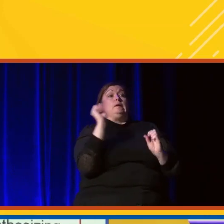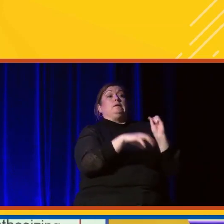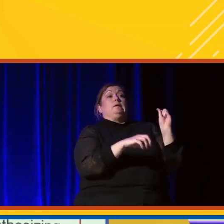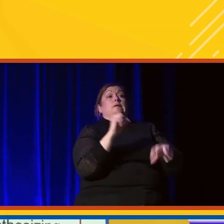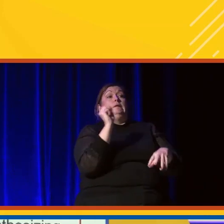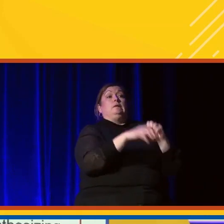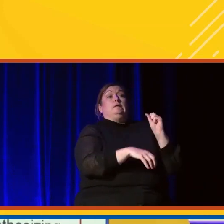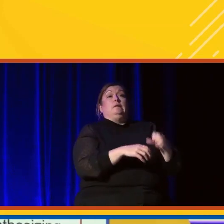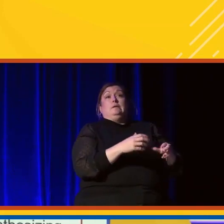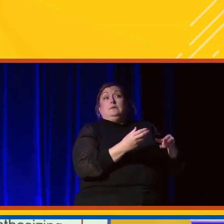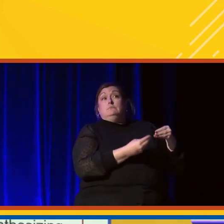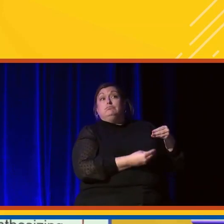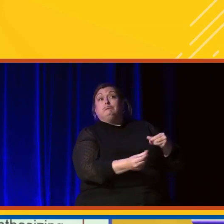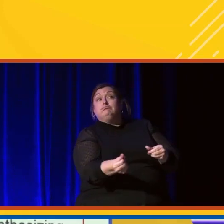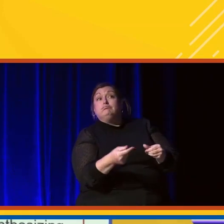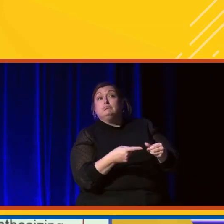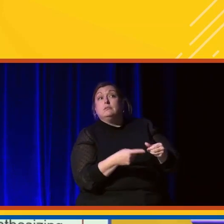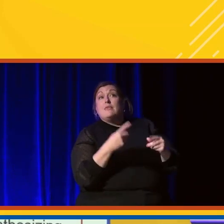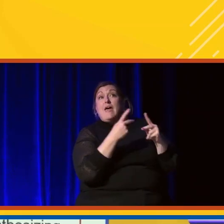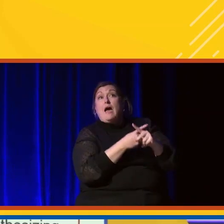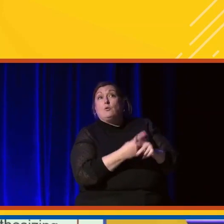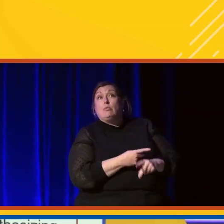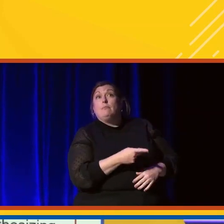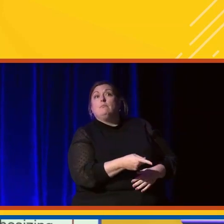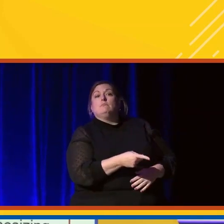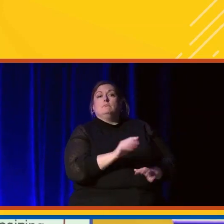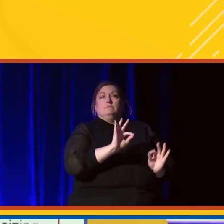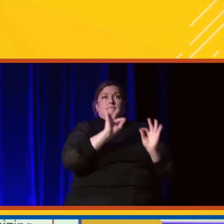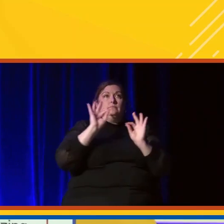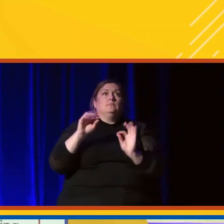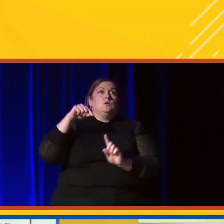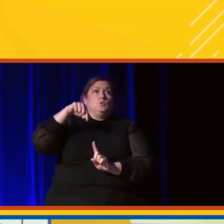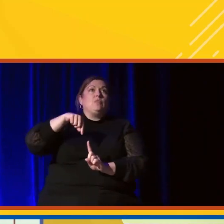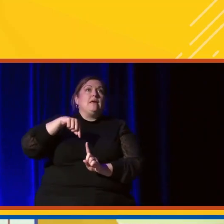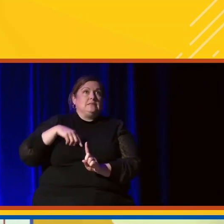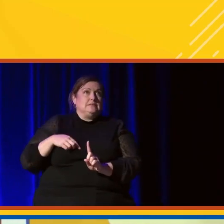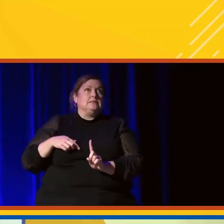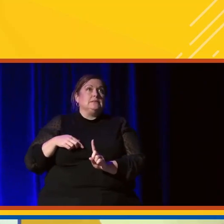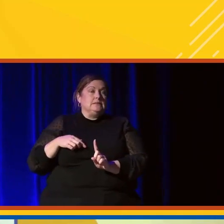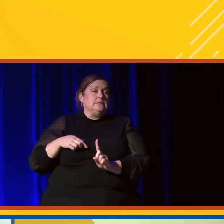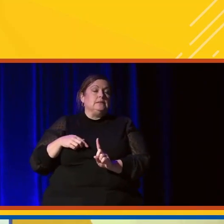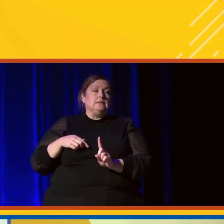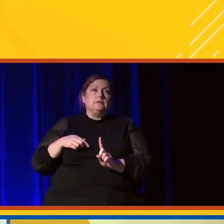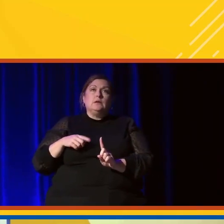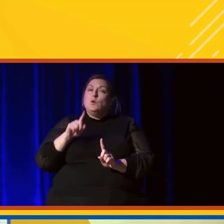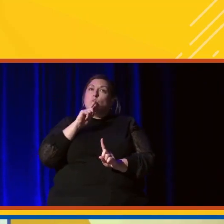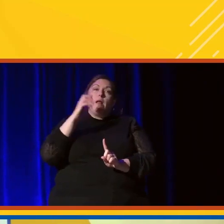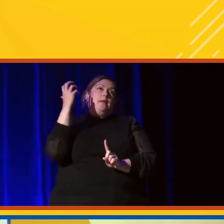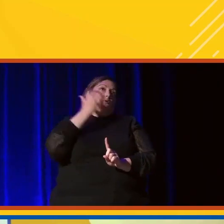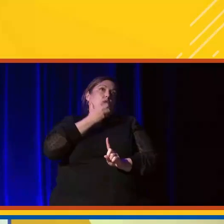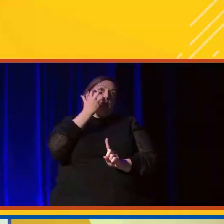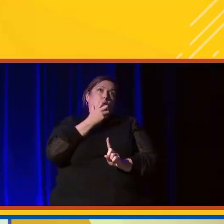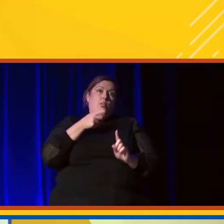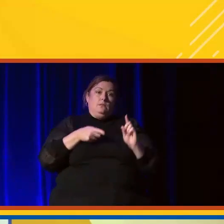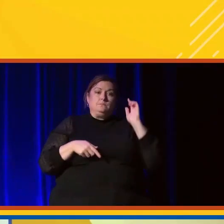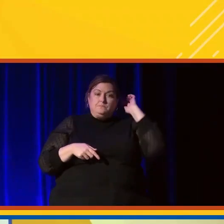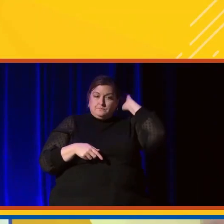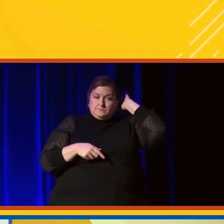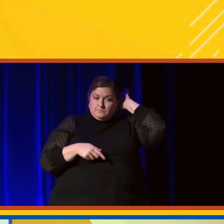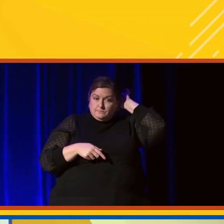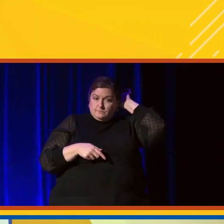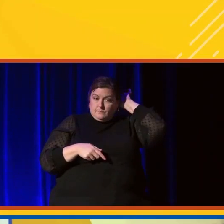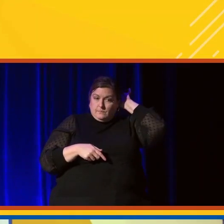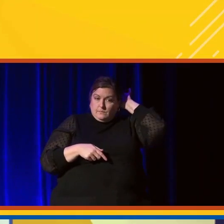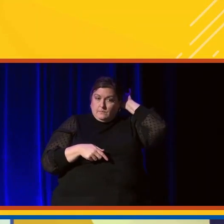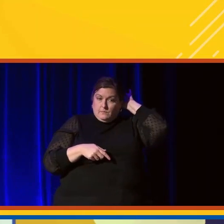of the optimization algorithm and let it go, and it led us to this. It's really, really incredible.